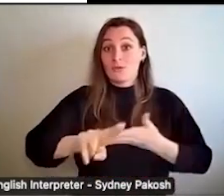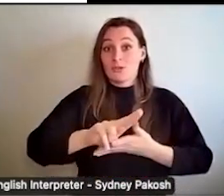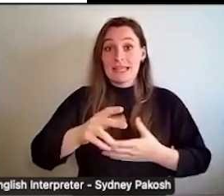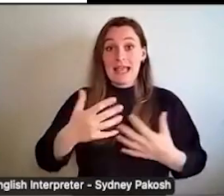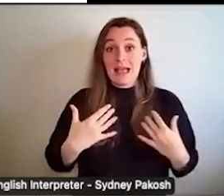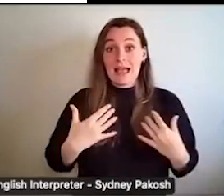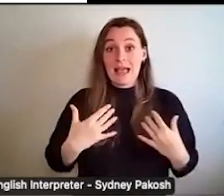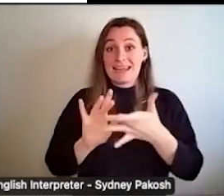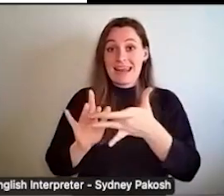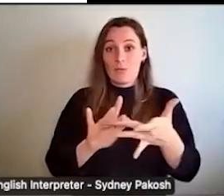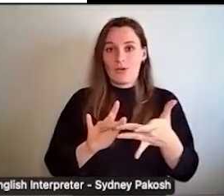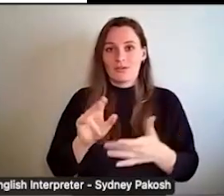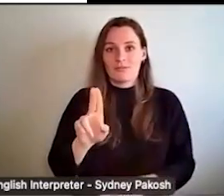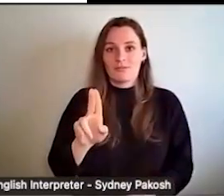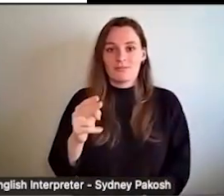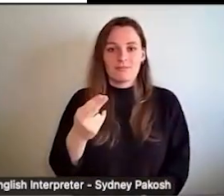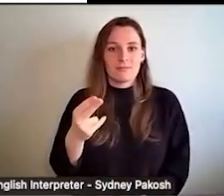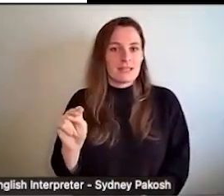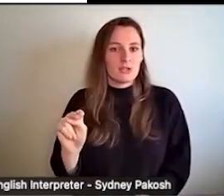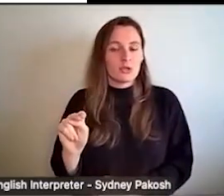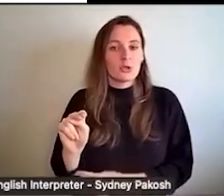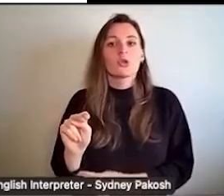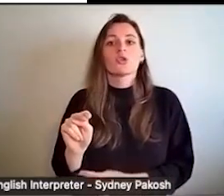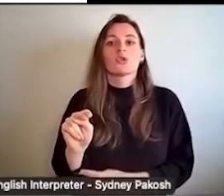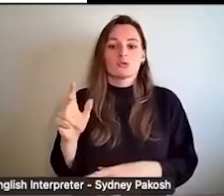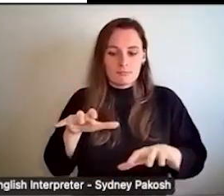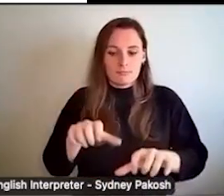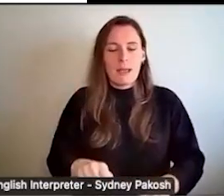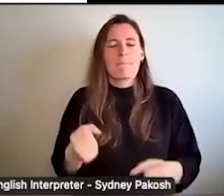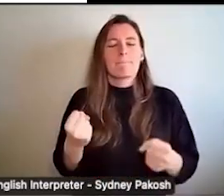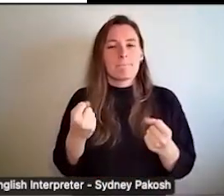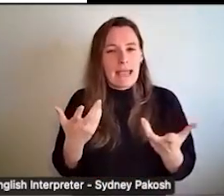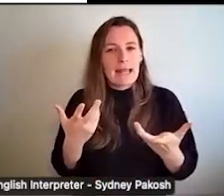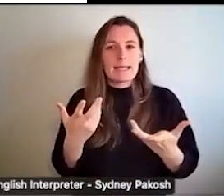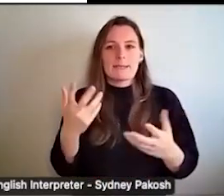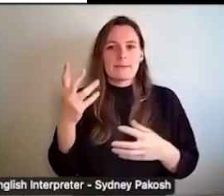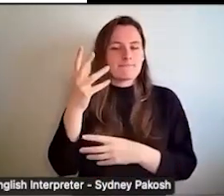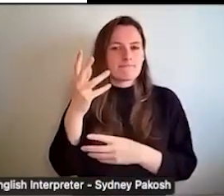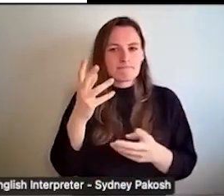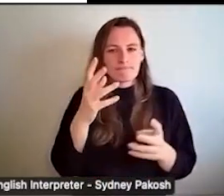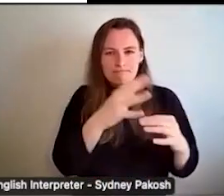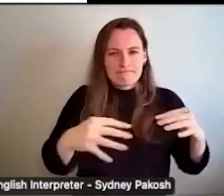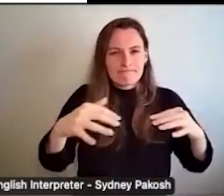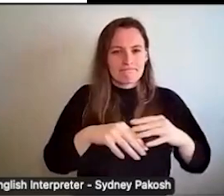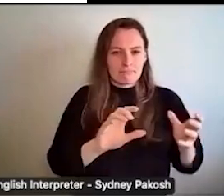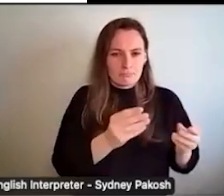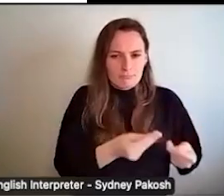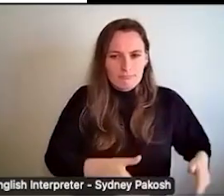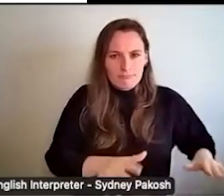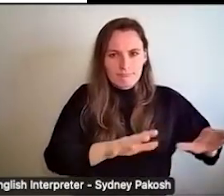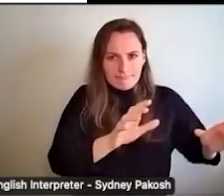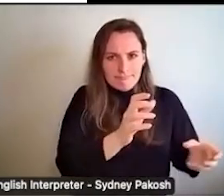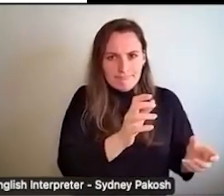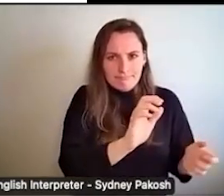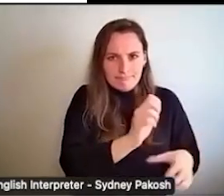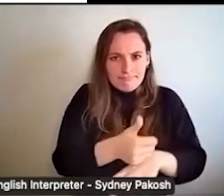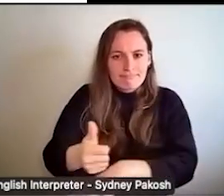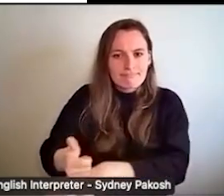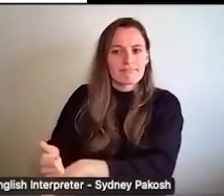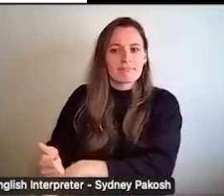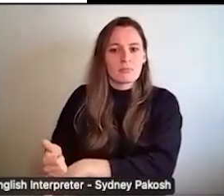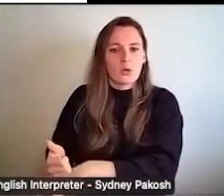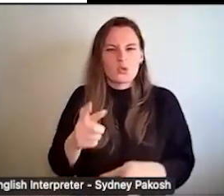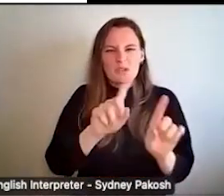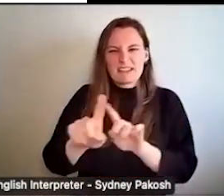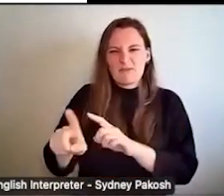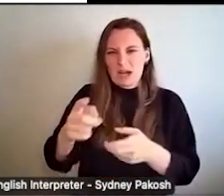the traditional territory of many nations, including the Mississaugas of the Credit, the Anishinaabe,